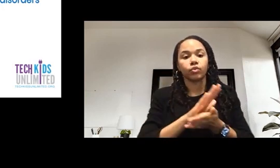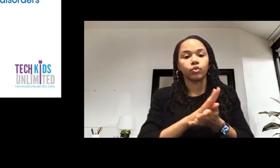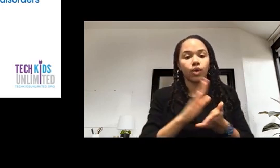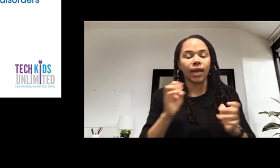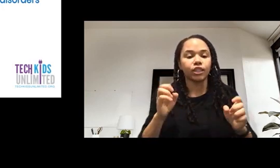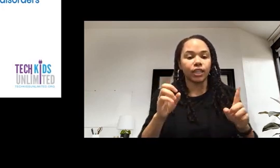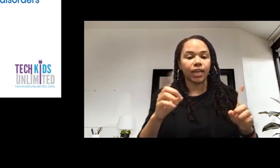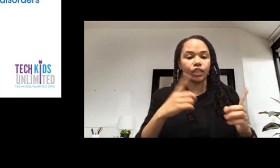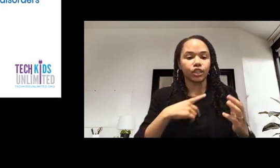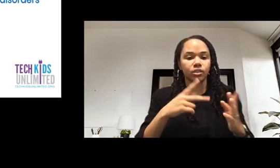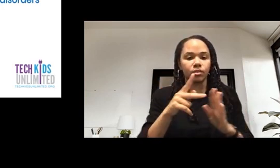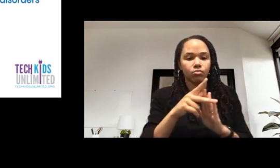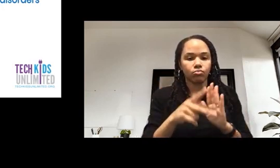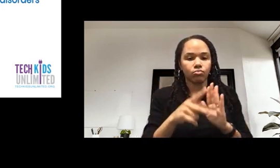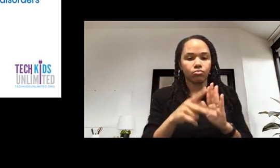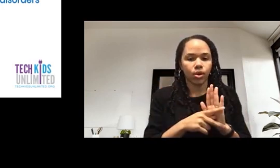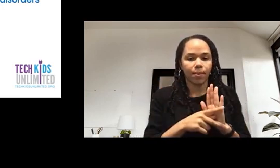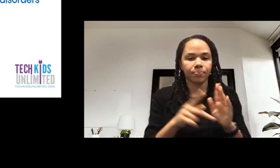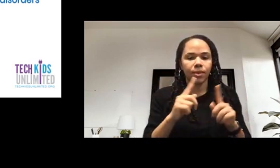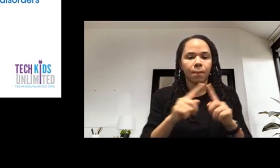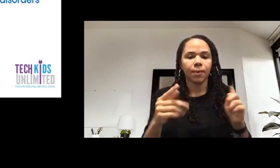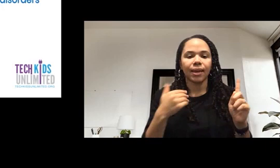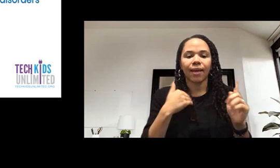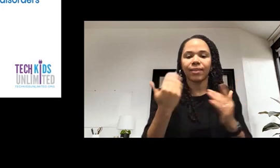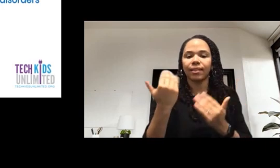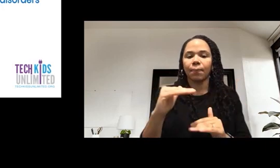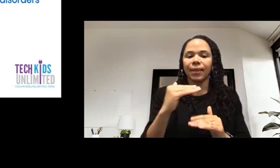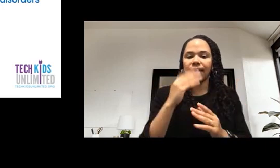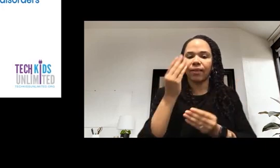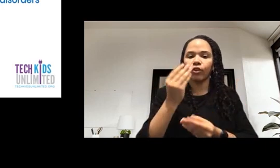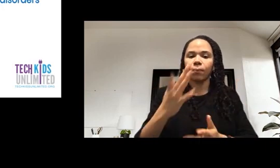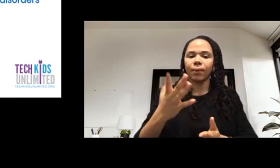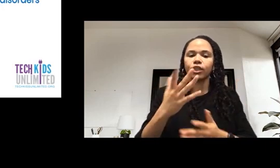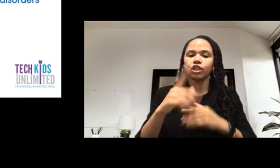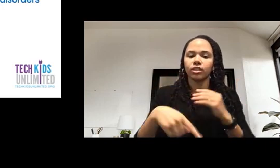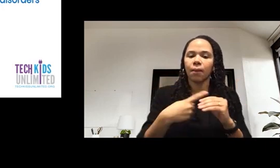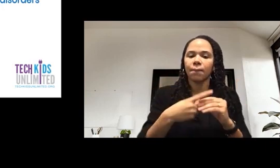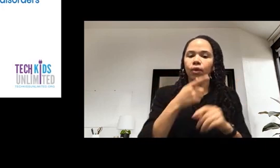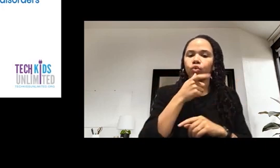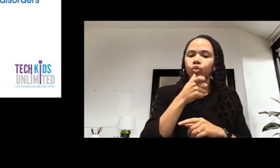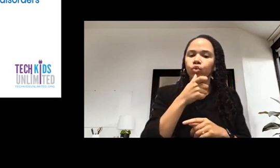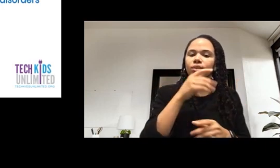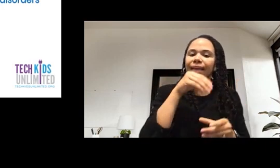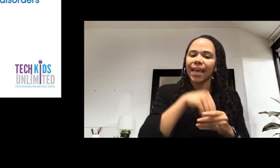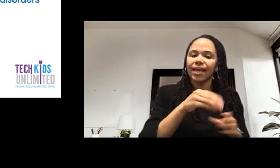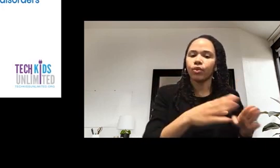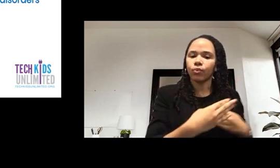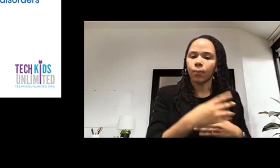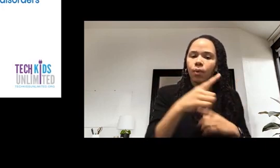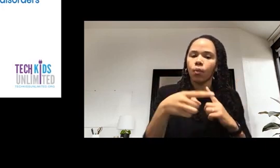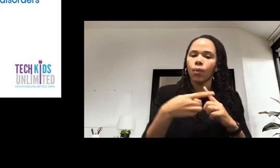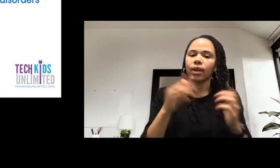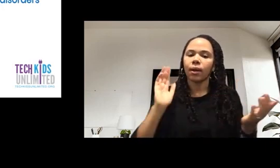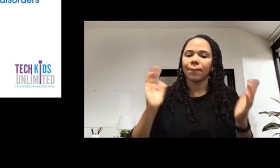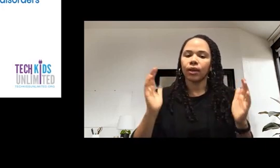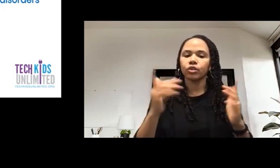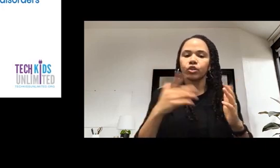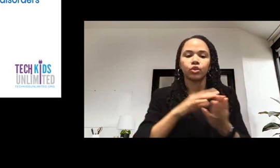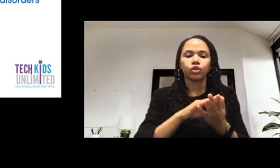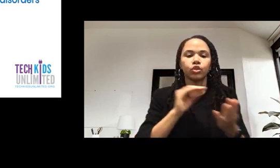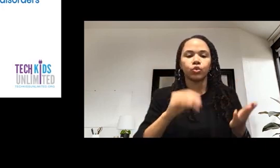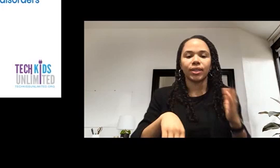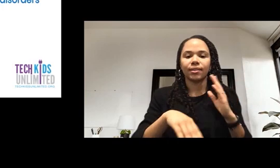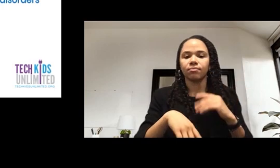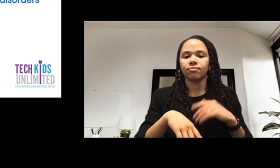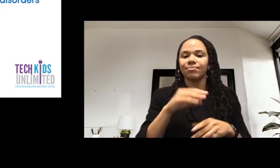room when compared to a student in school. So, neurodiverse students,